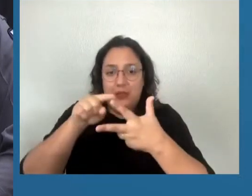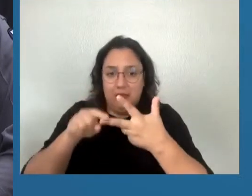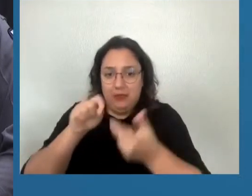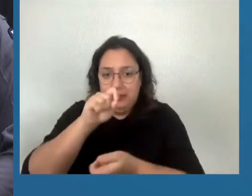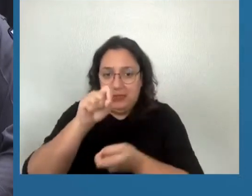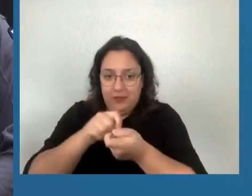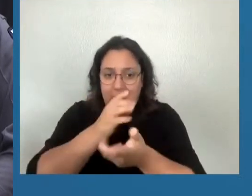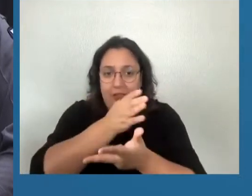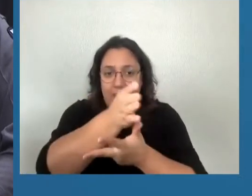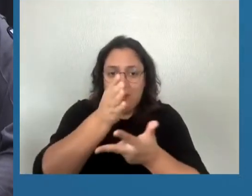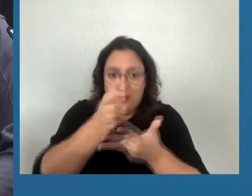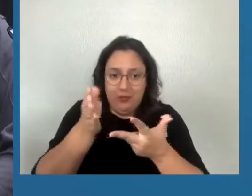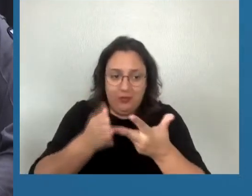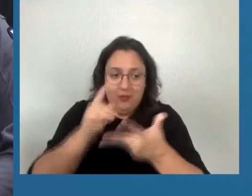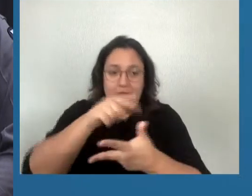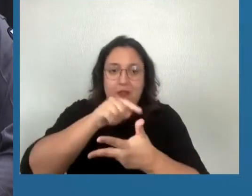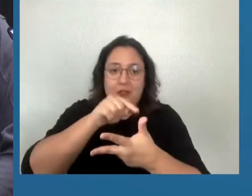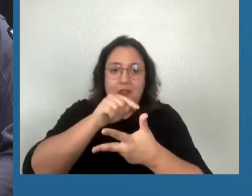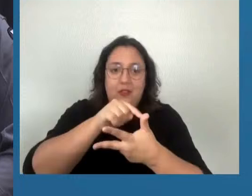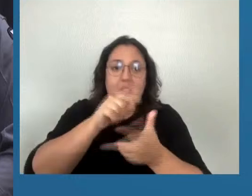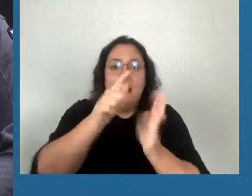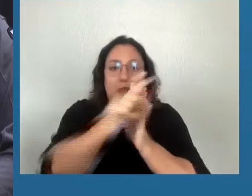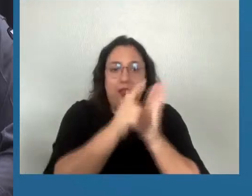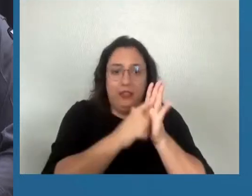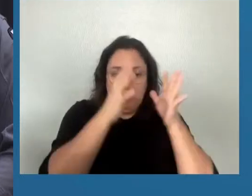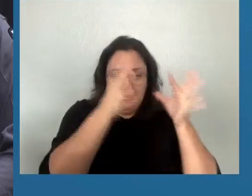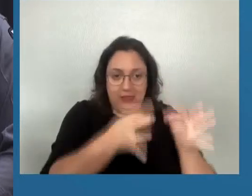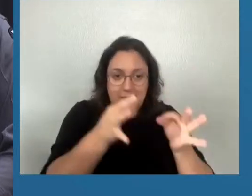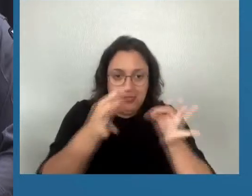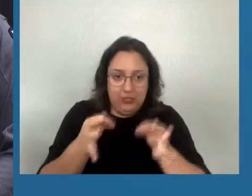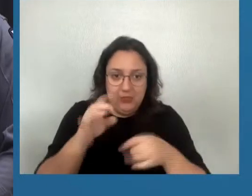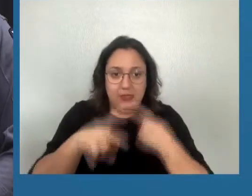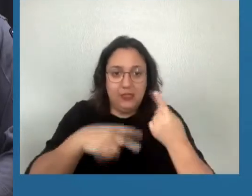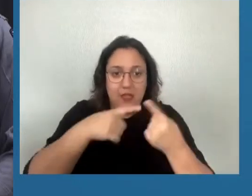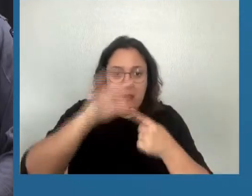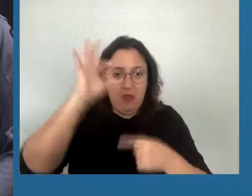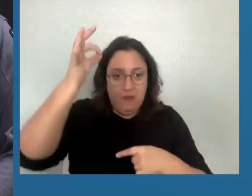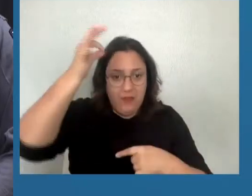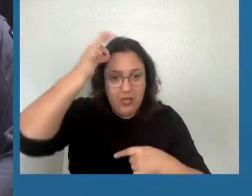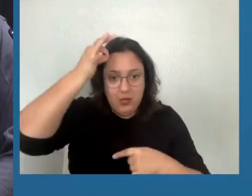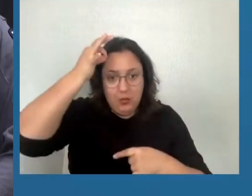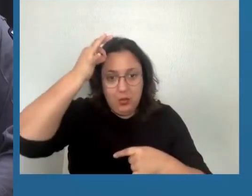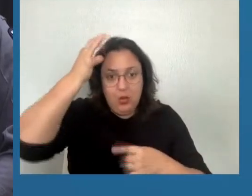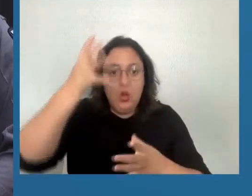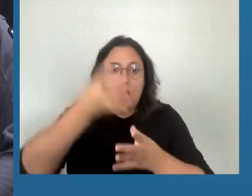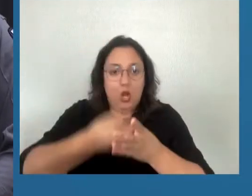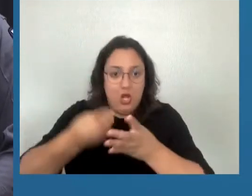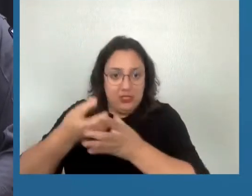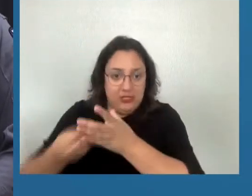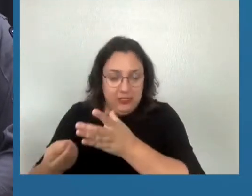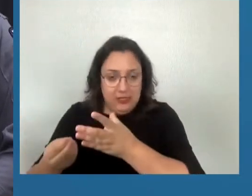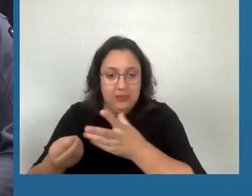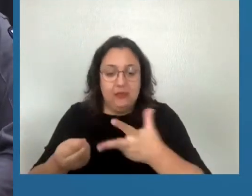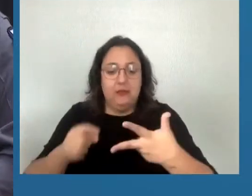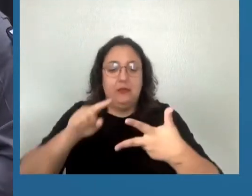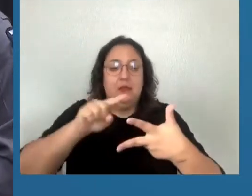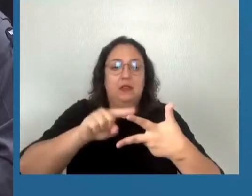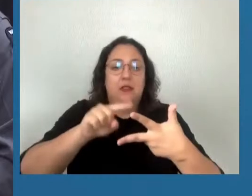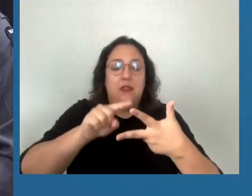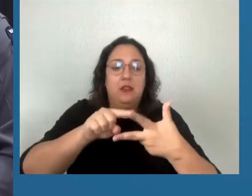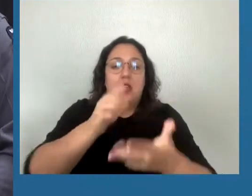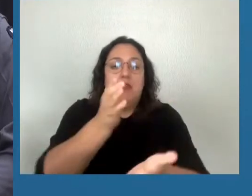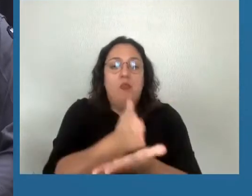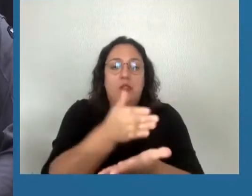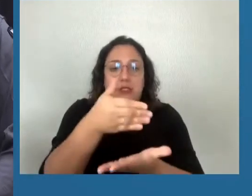about legal decisions related to federal lawsuits that are potential. It's related to budgetary, to make sure that